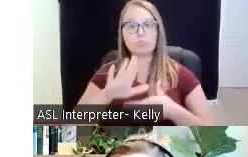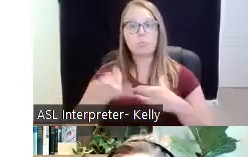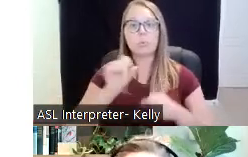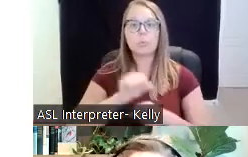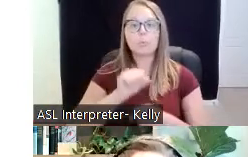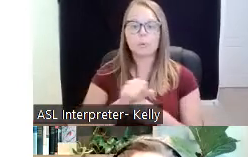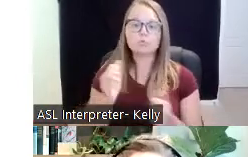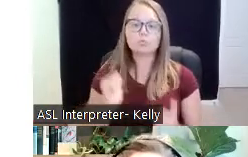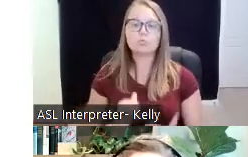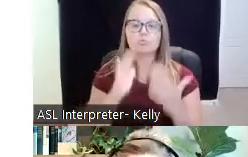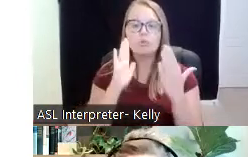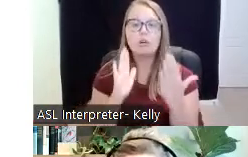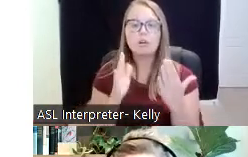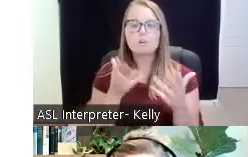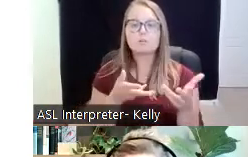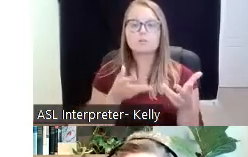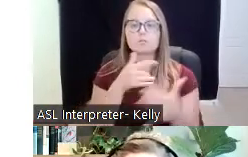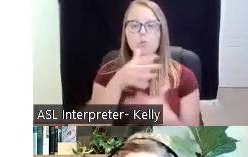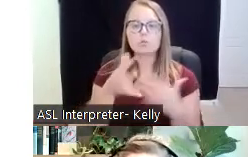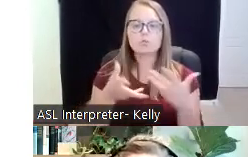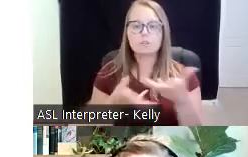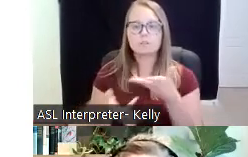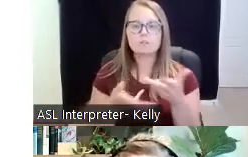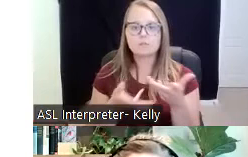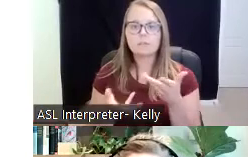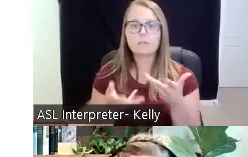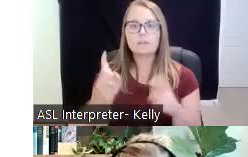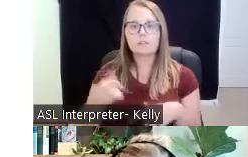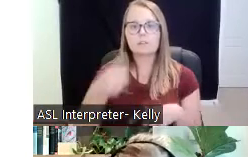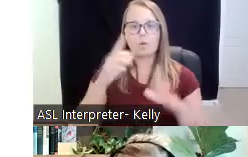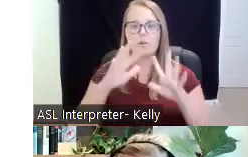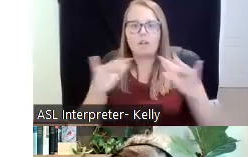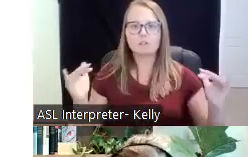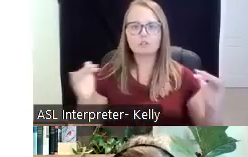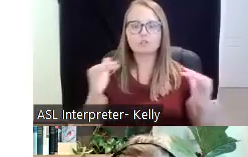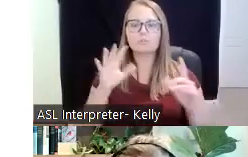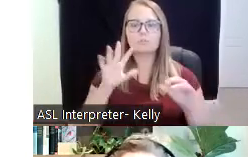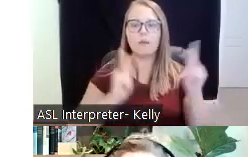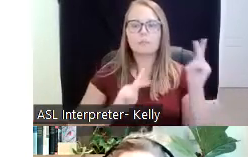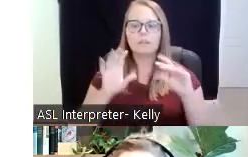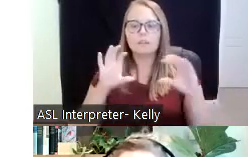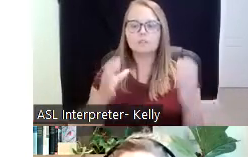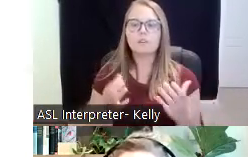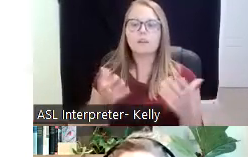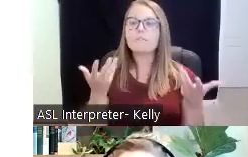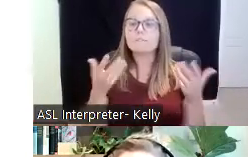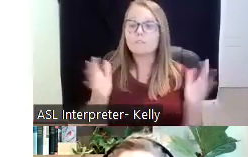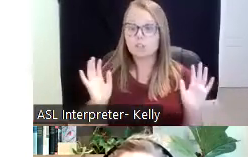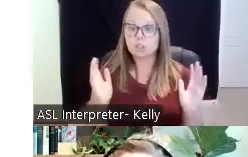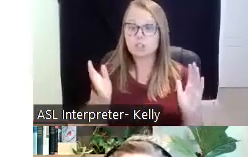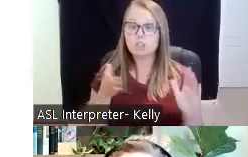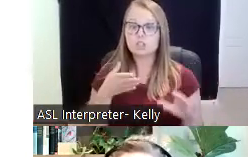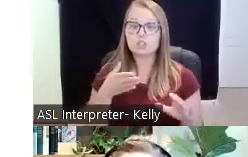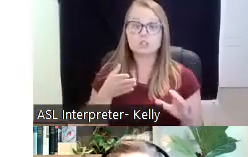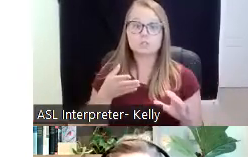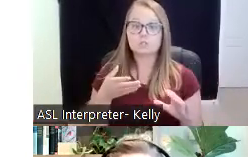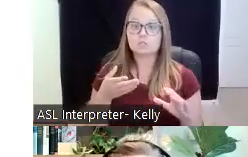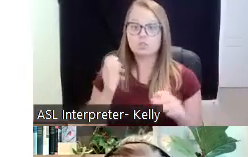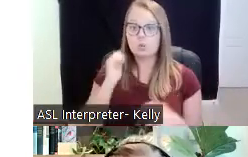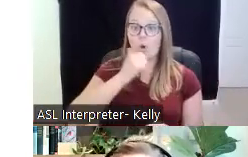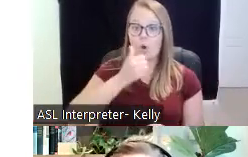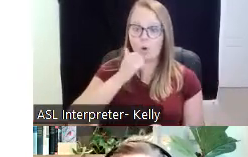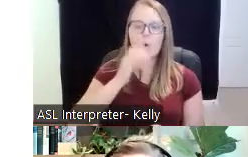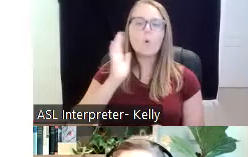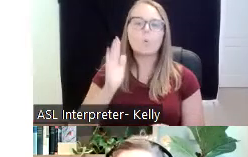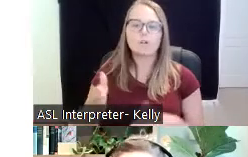to address the social engagement needs of diverse populations. After the end of the day tomorrow, we will be